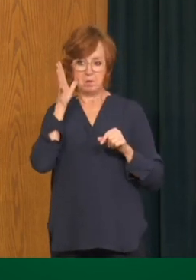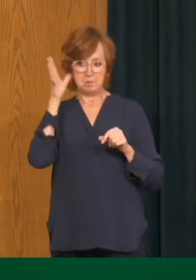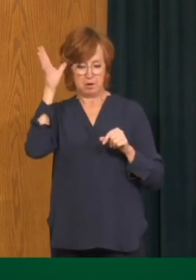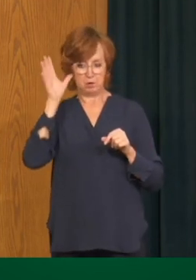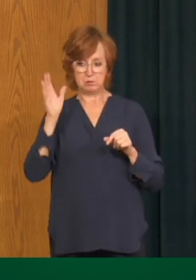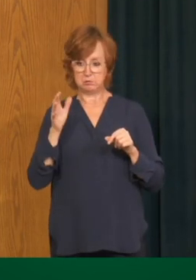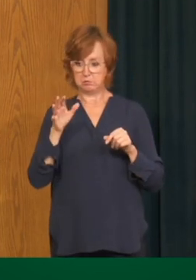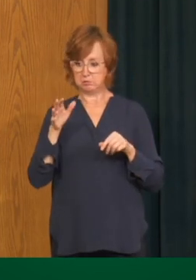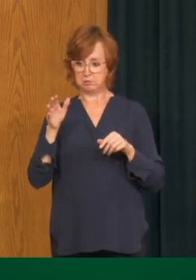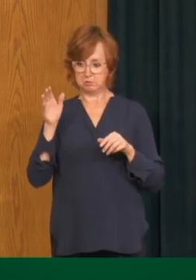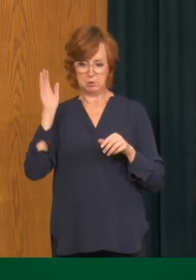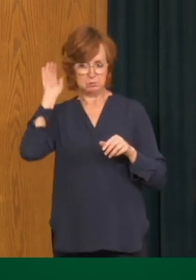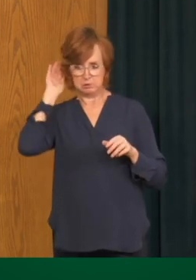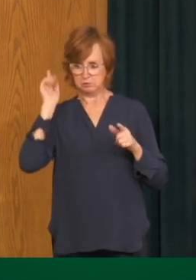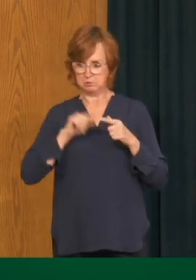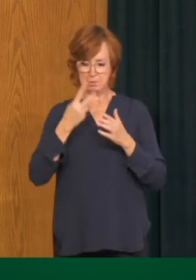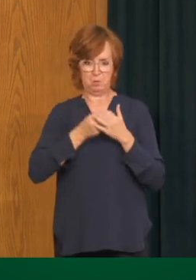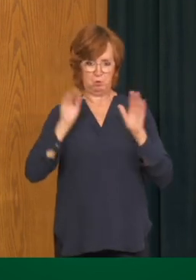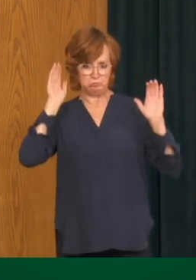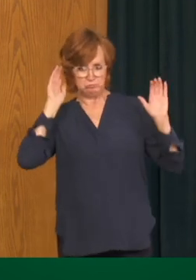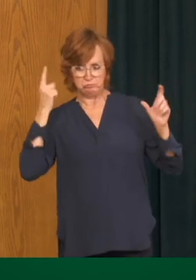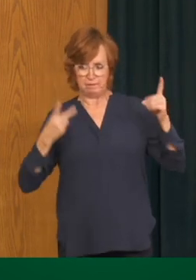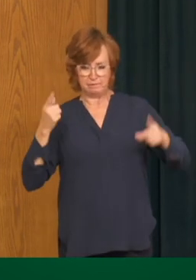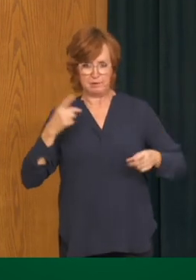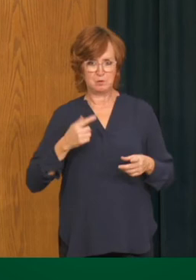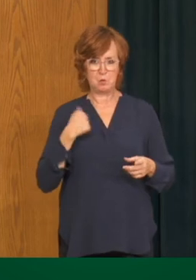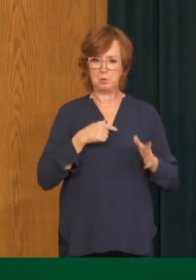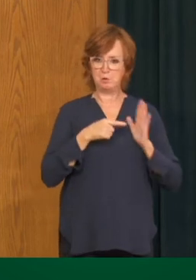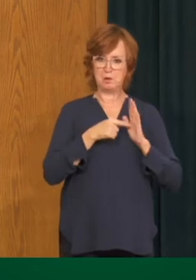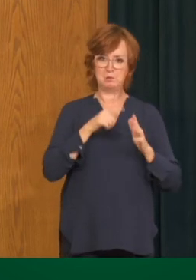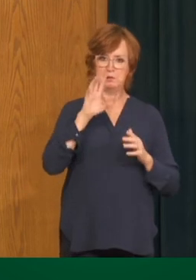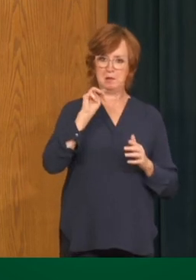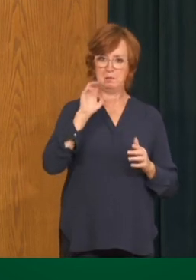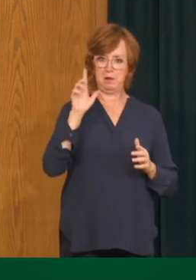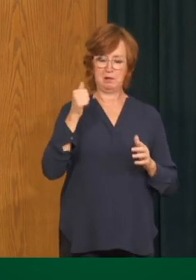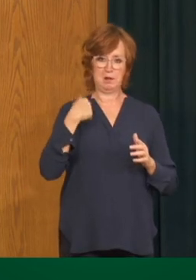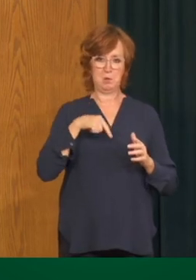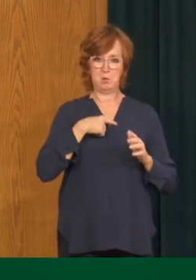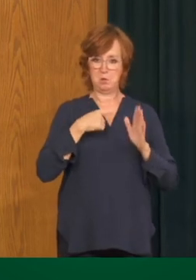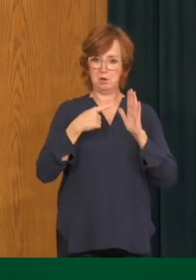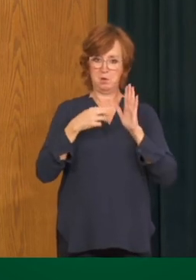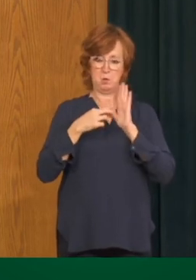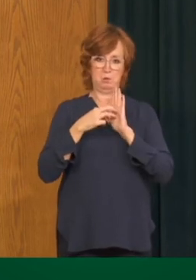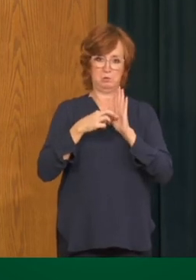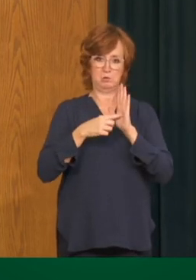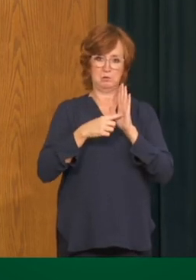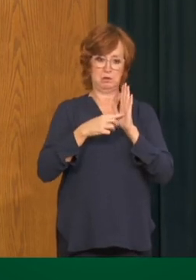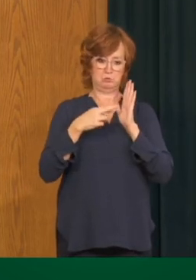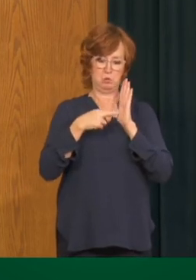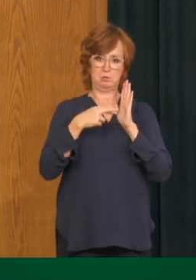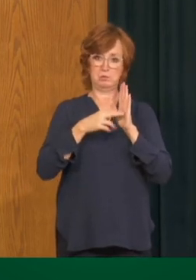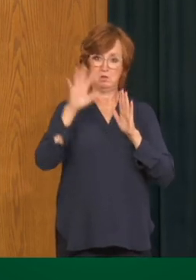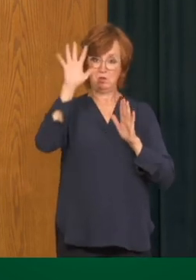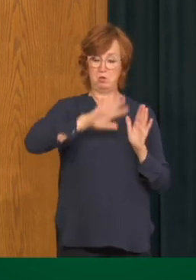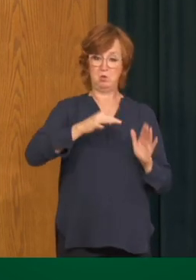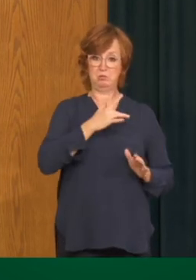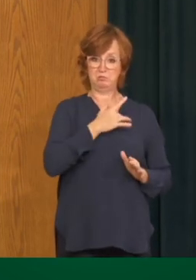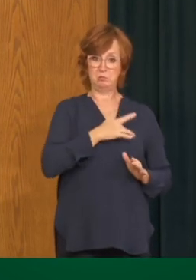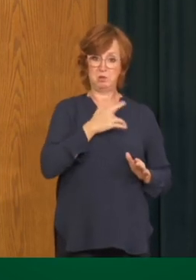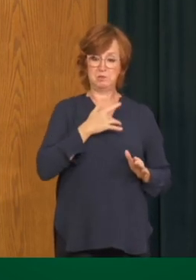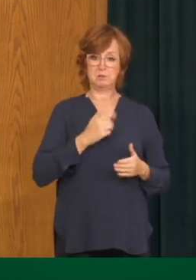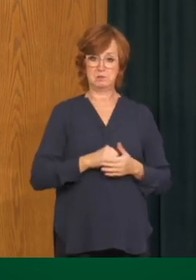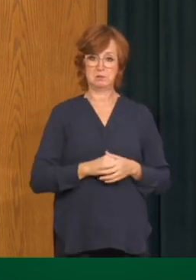and the people, ultimately, that we represent as MLAs on both the opposition and the government side of this House at the provincial